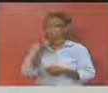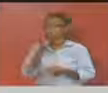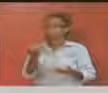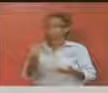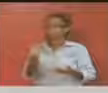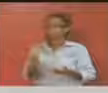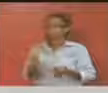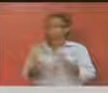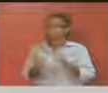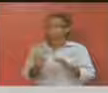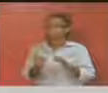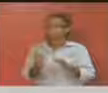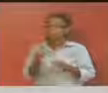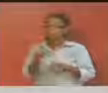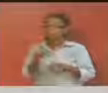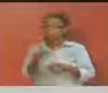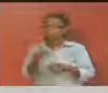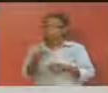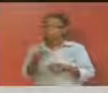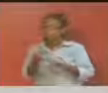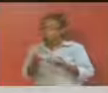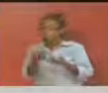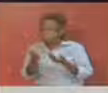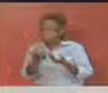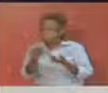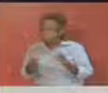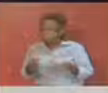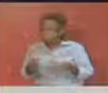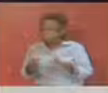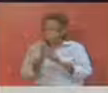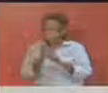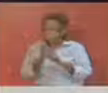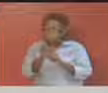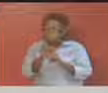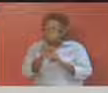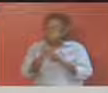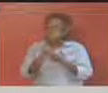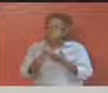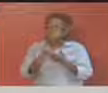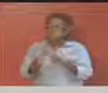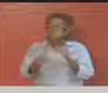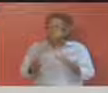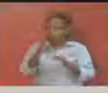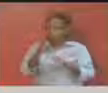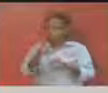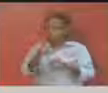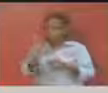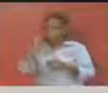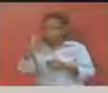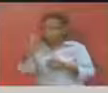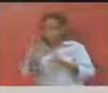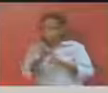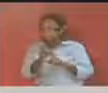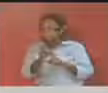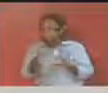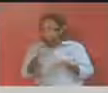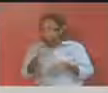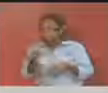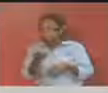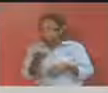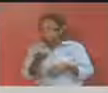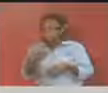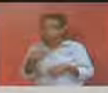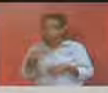on their exposure and their risk. This is the eligibility criteria we are going to use.